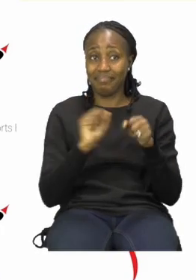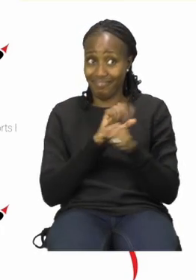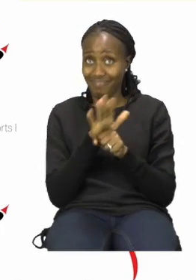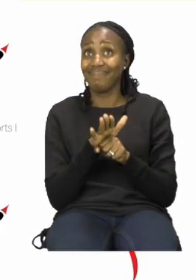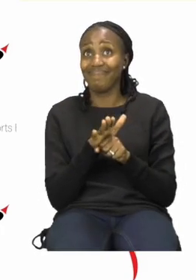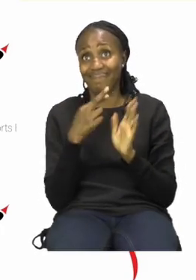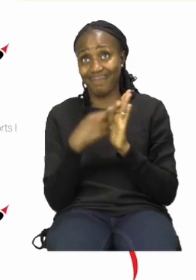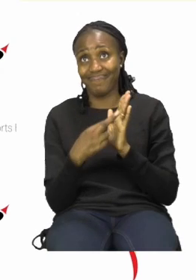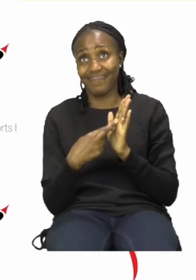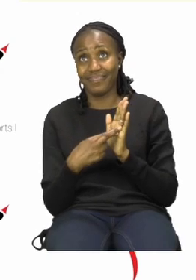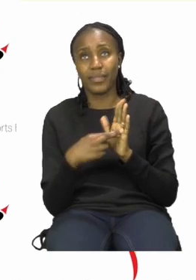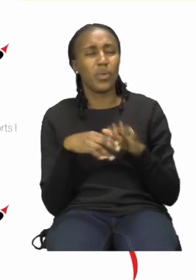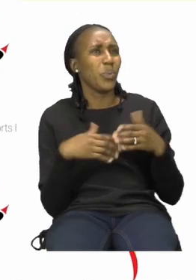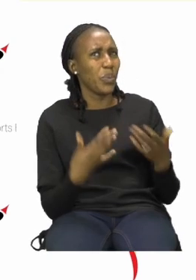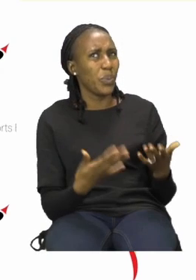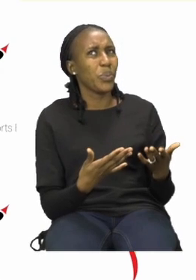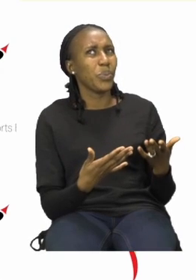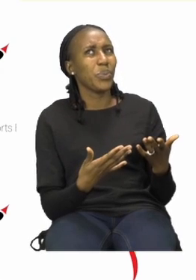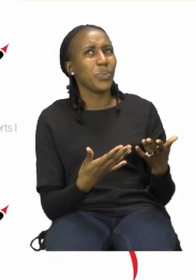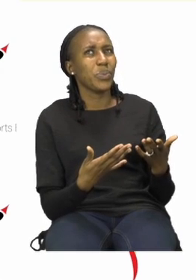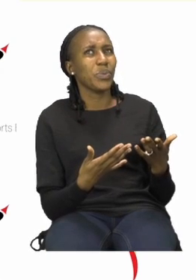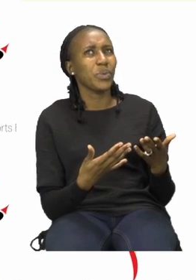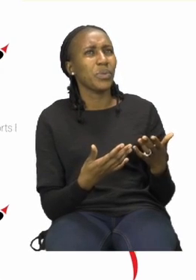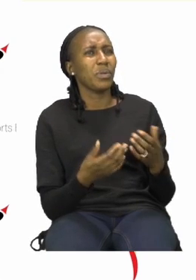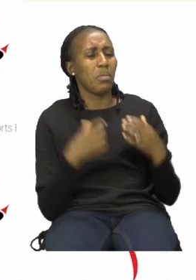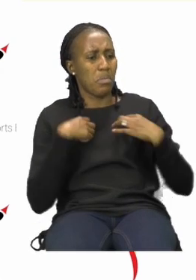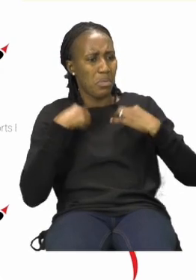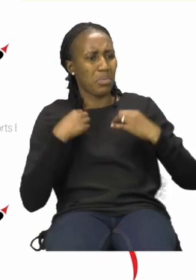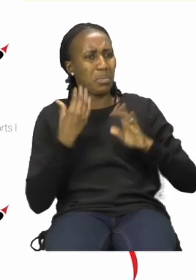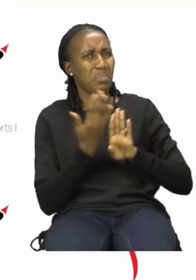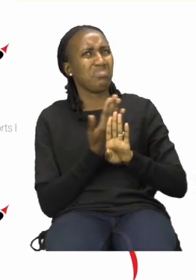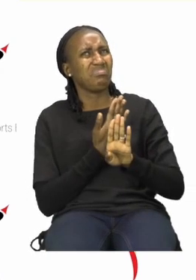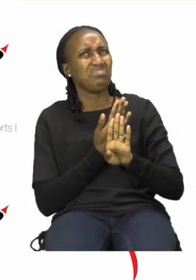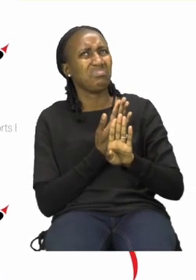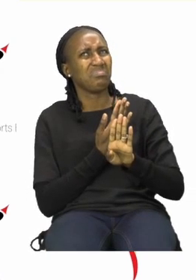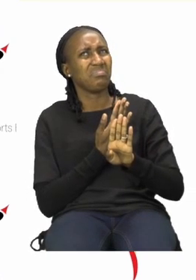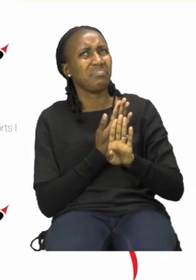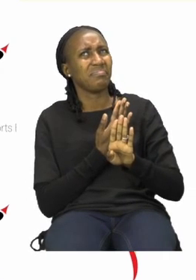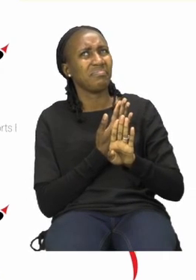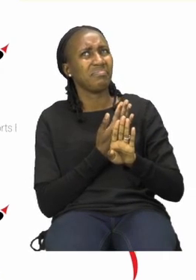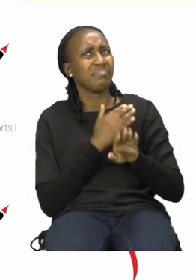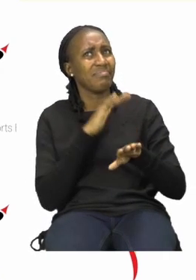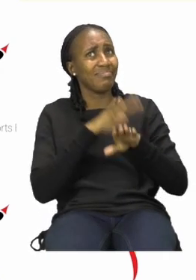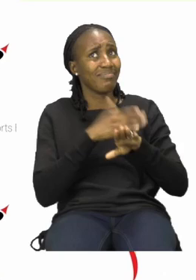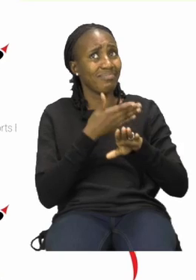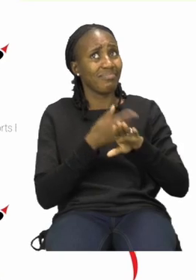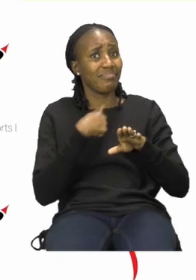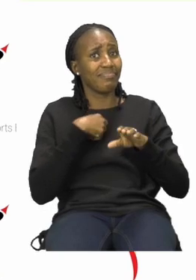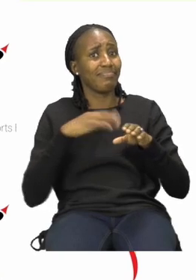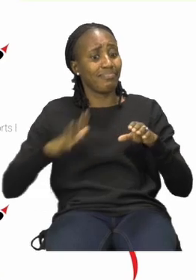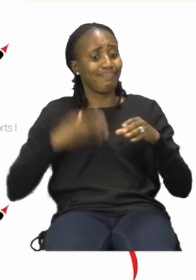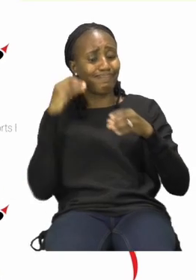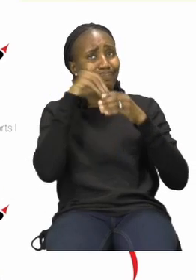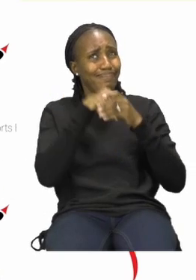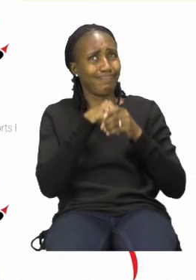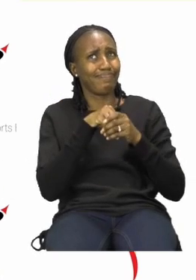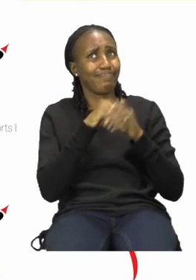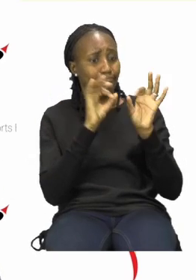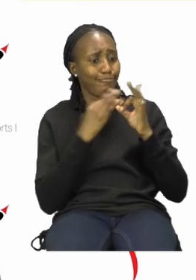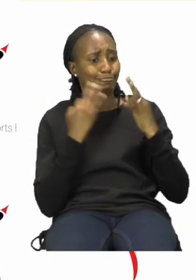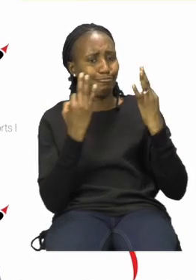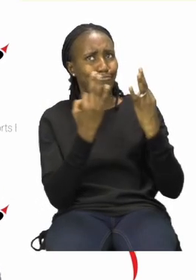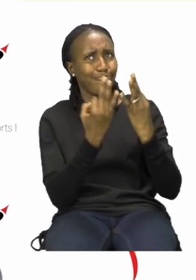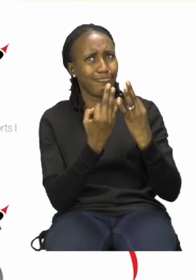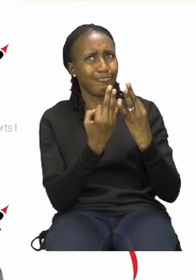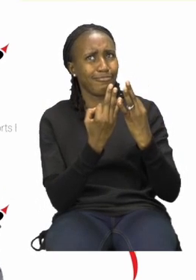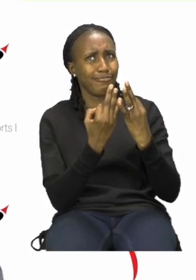right, just talking about some of the protective wear that you put on. Yeah. So say, for instance, if I wanted to join the Federation, is